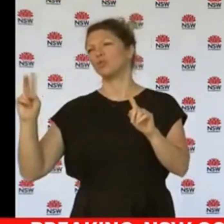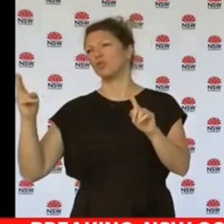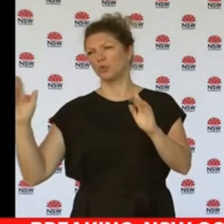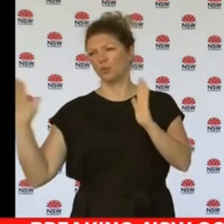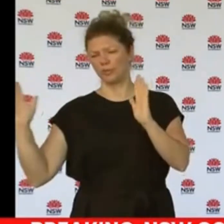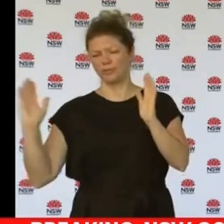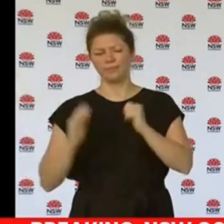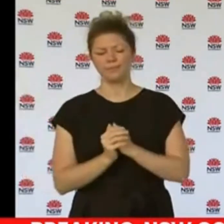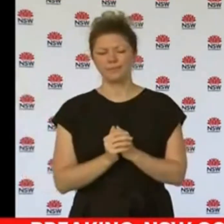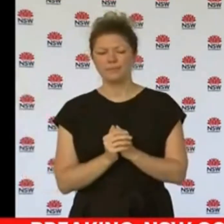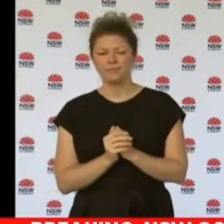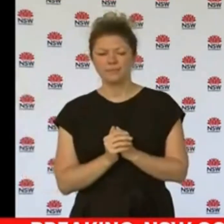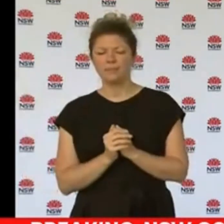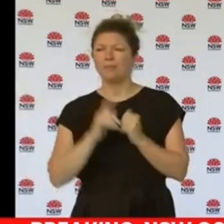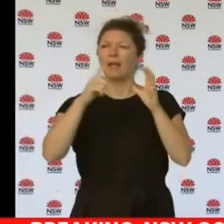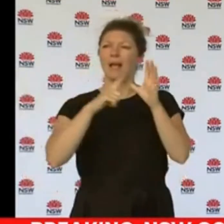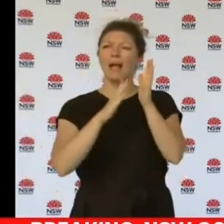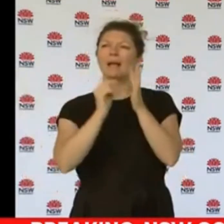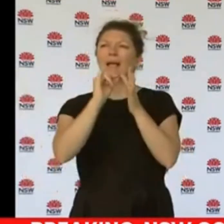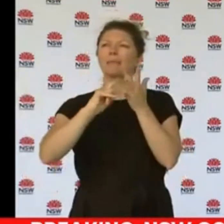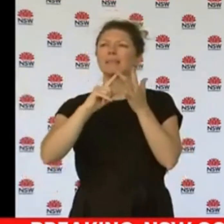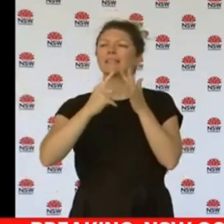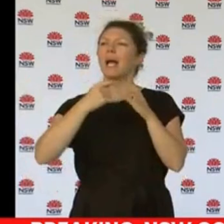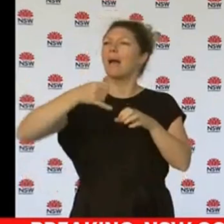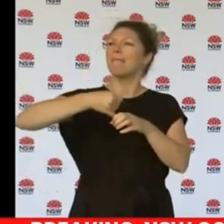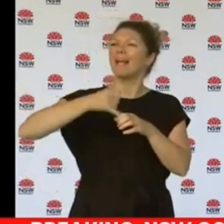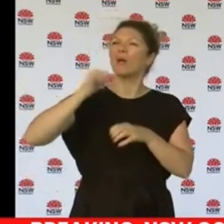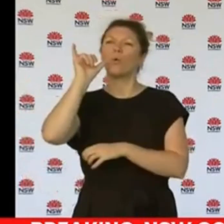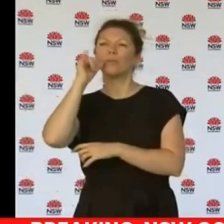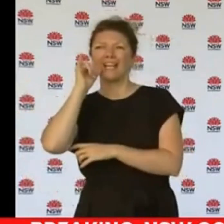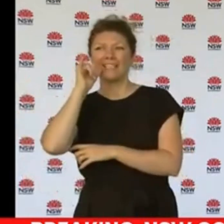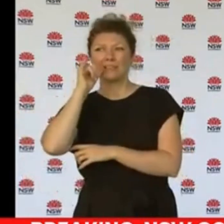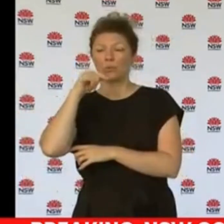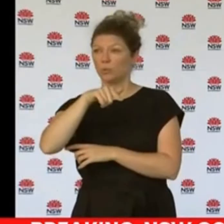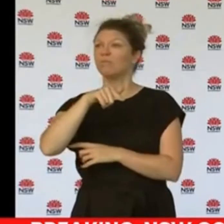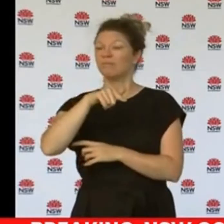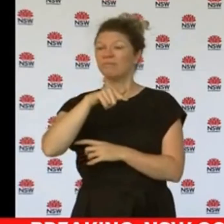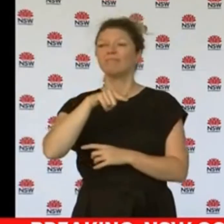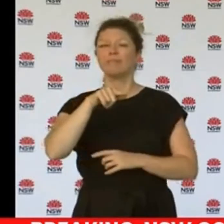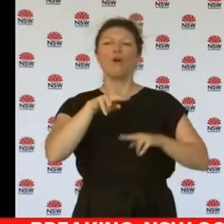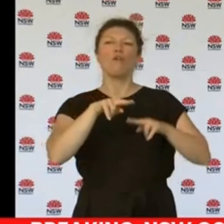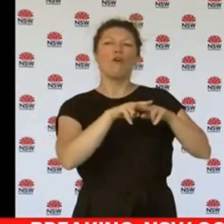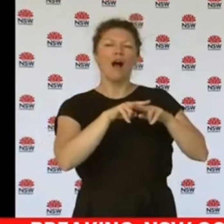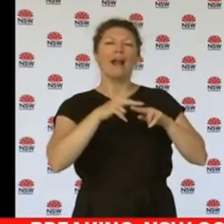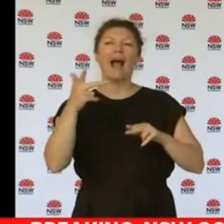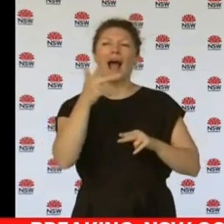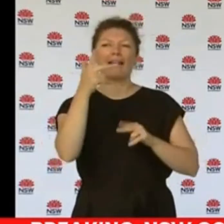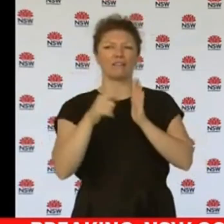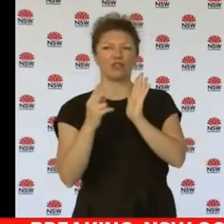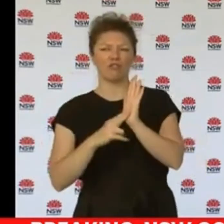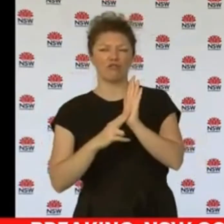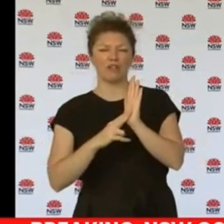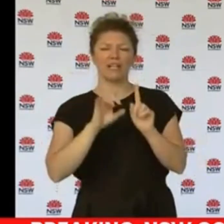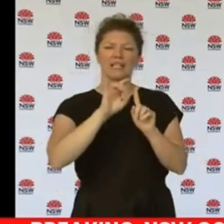to 1:40pm. And Campsie Medical and Dental Centre at 17 Anglo Road, Campsie, on Friday the 8th